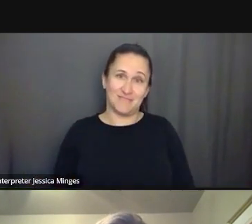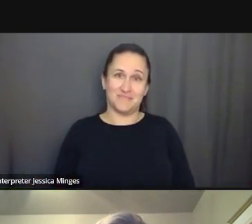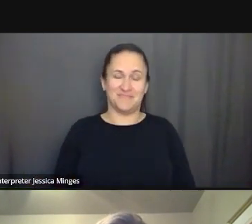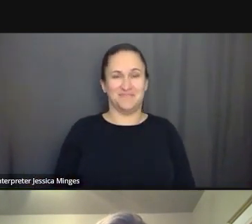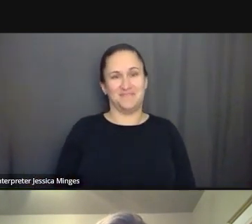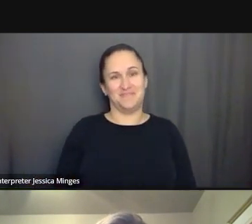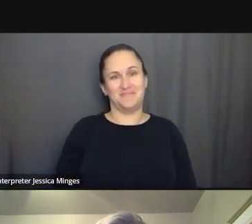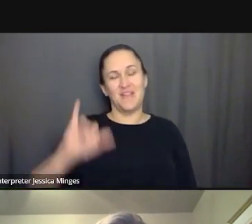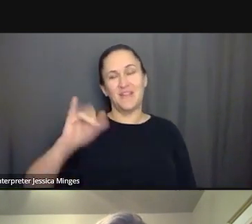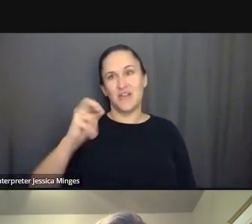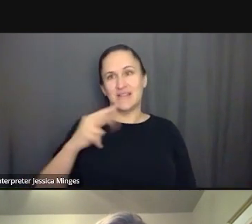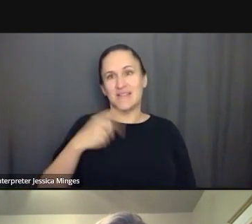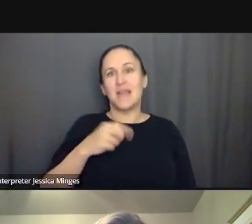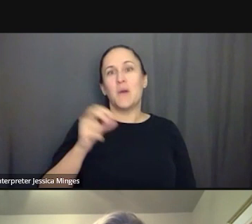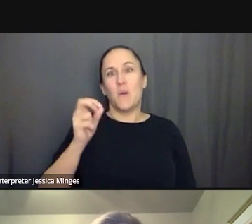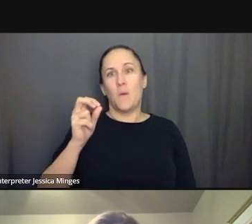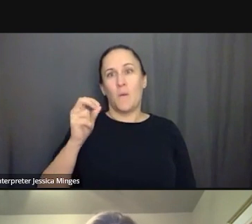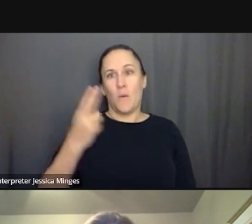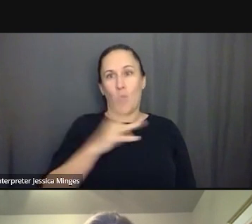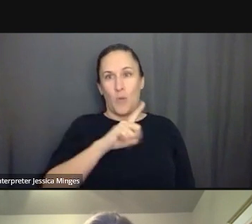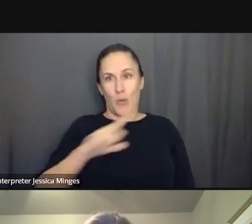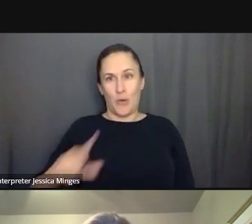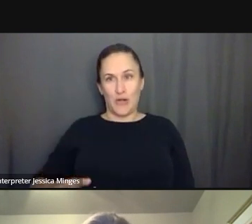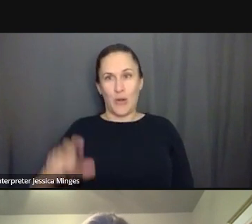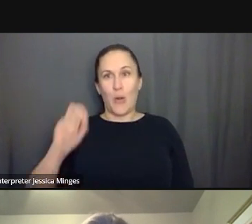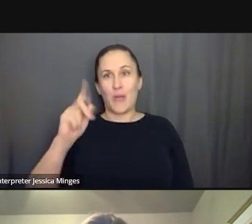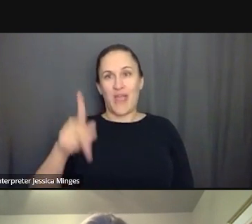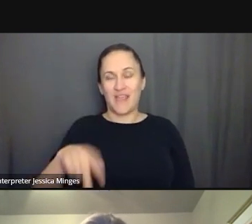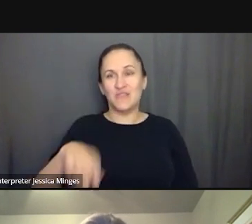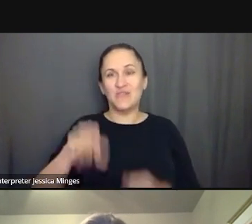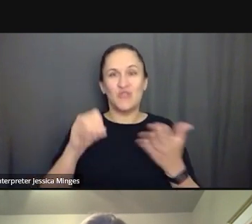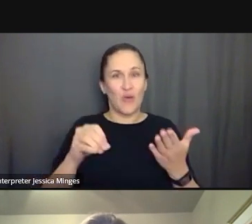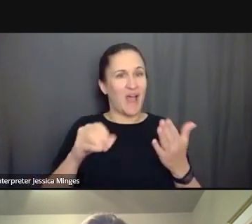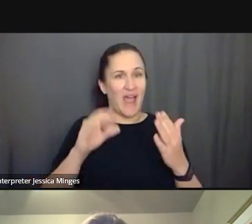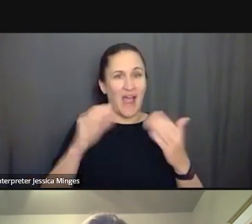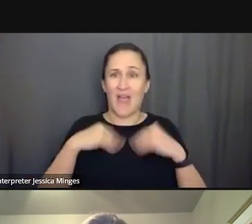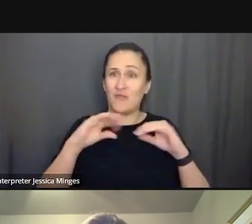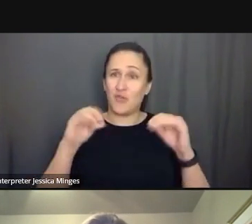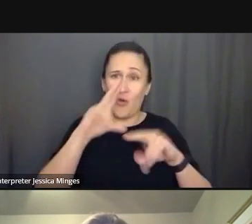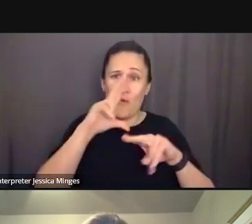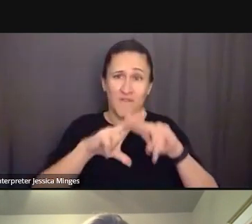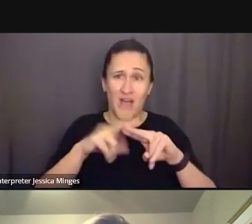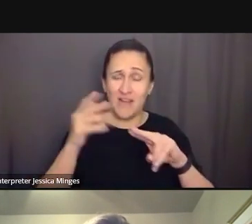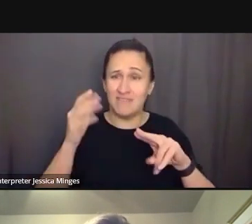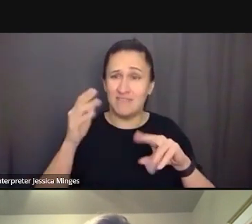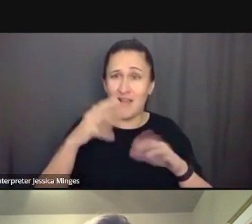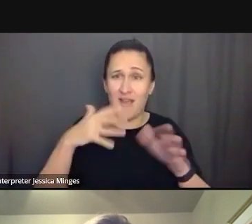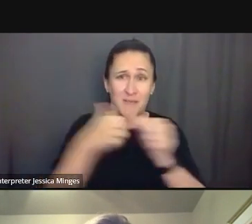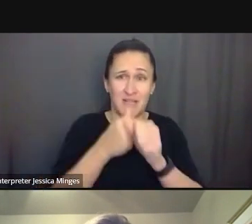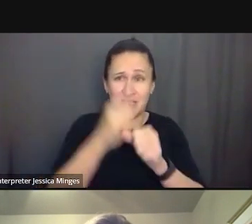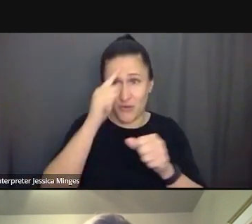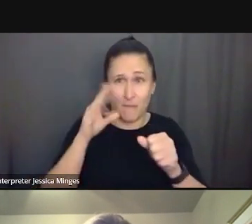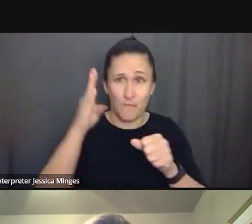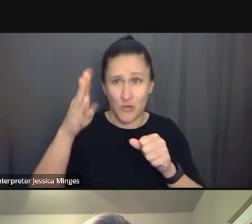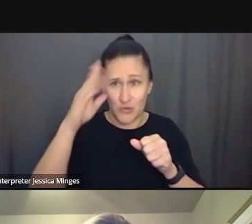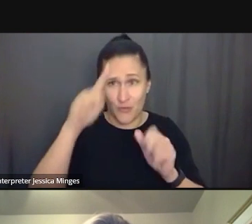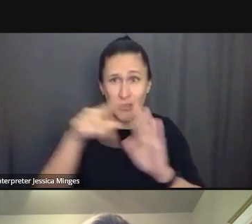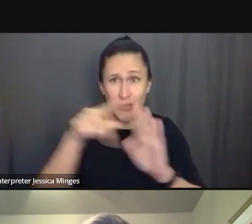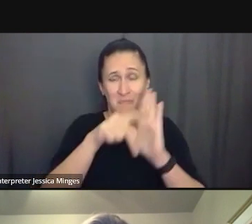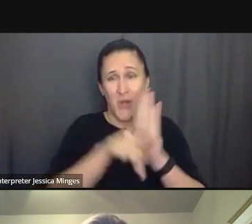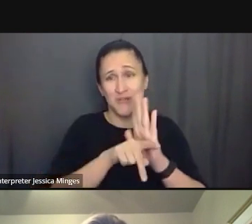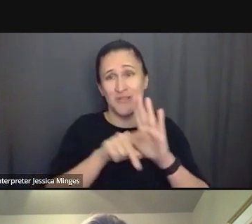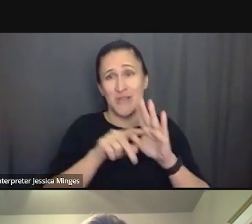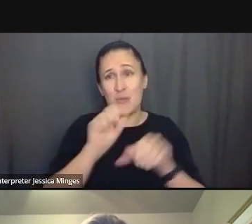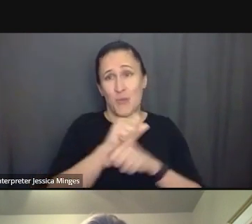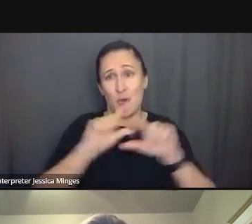Oh, Lord. All right. Well, so I don't have any fun updates for the future of said policy work group, but one